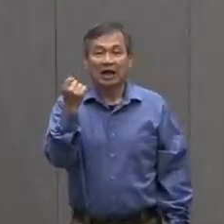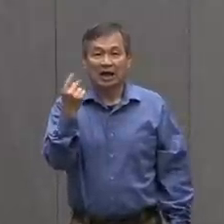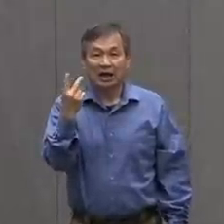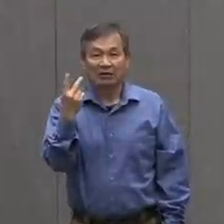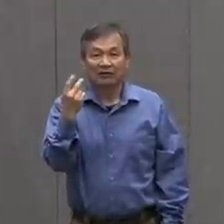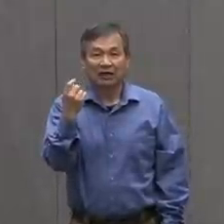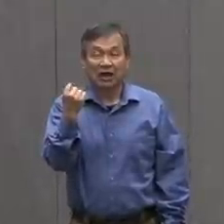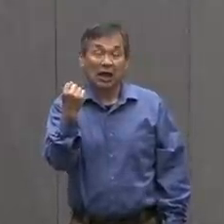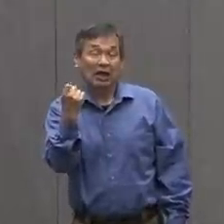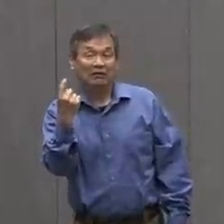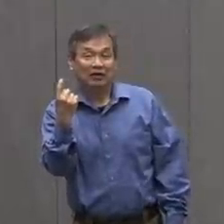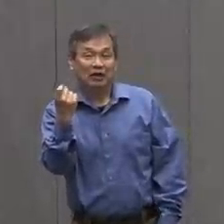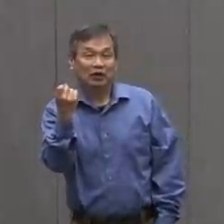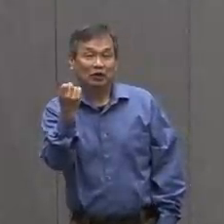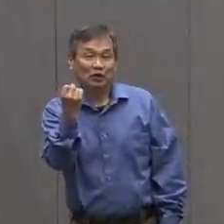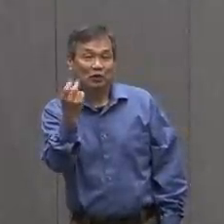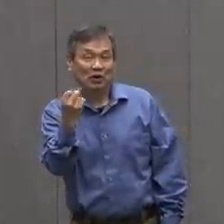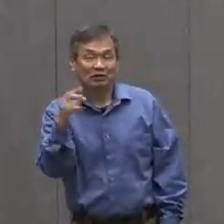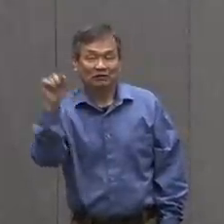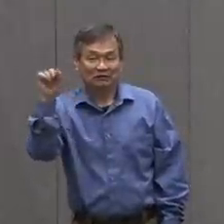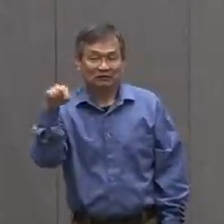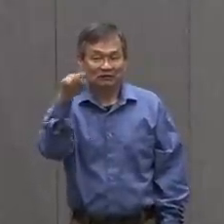11,